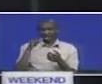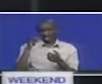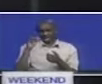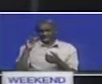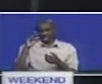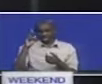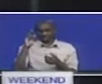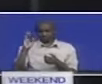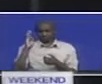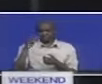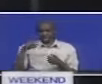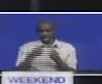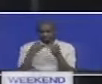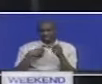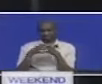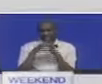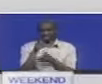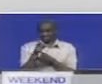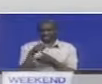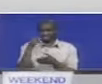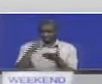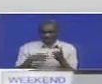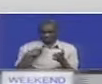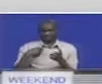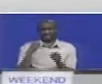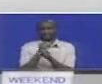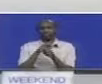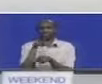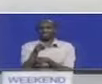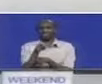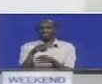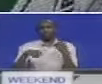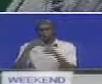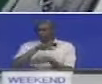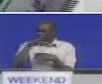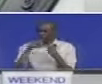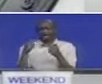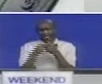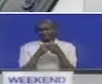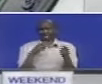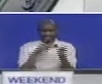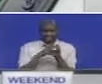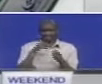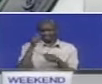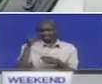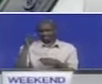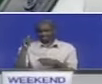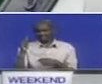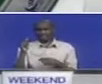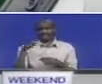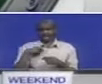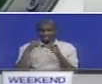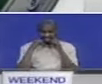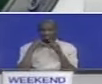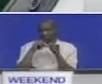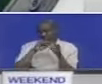Vegas. Kenya took part in the George Premier League rugby tournament and won all their games against Titans and Cheetahs. The first match